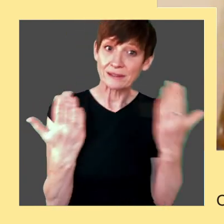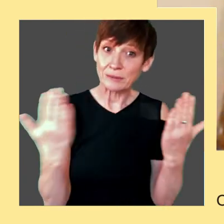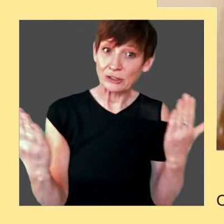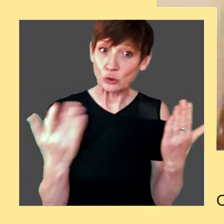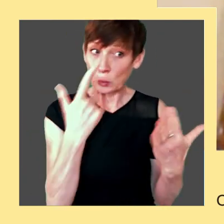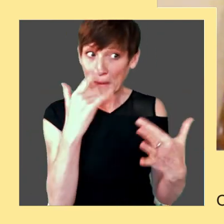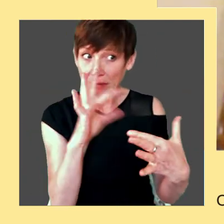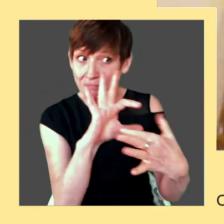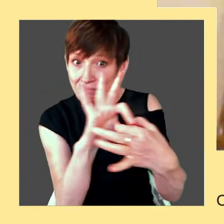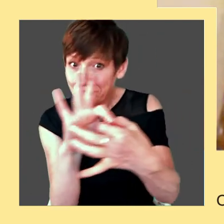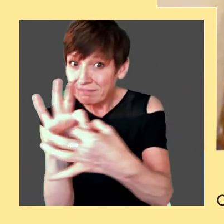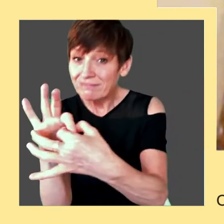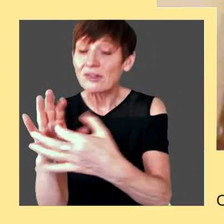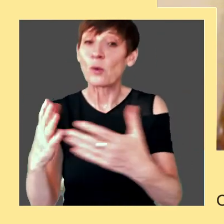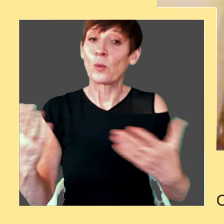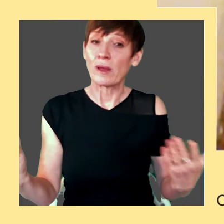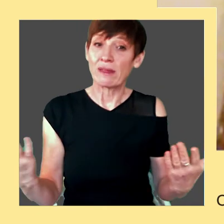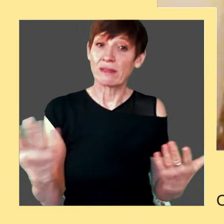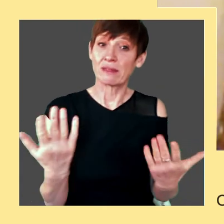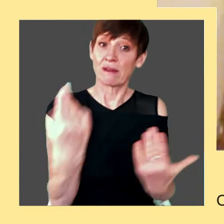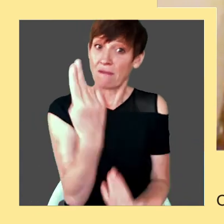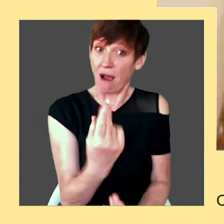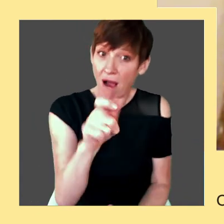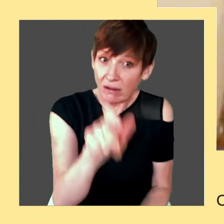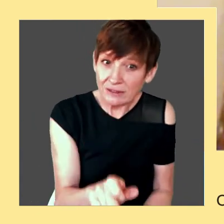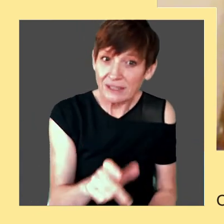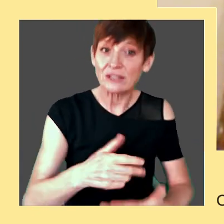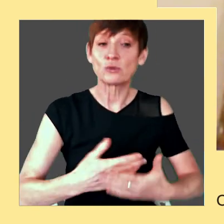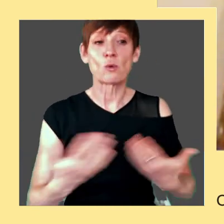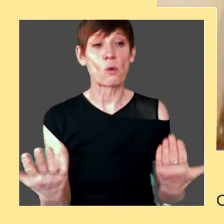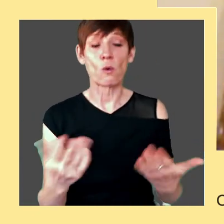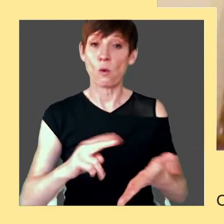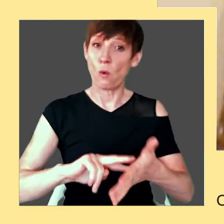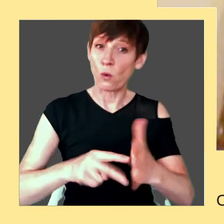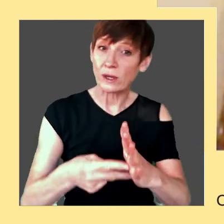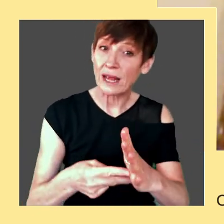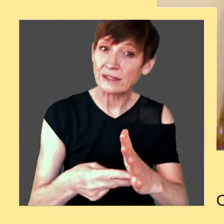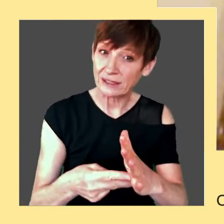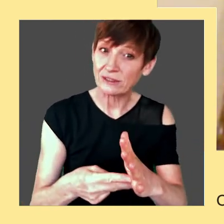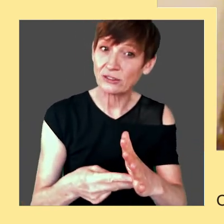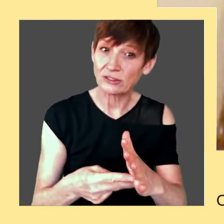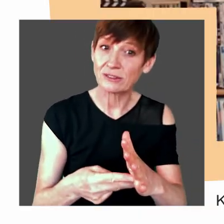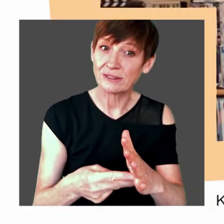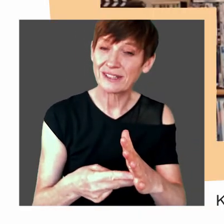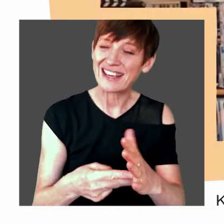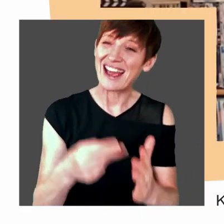other art organization, other galleries. And this kind of